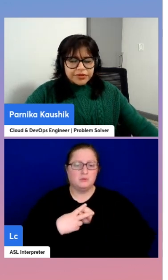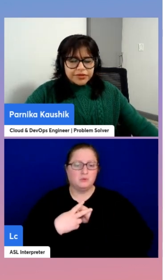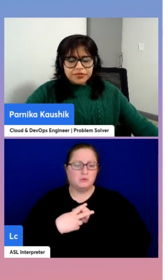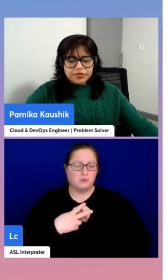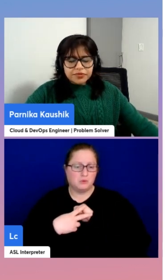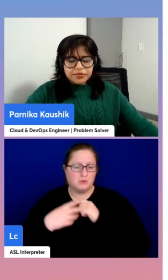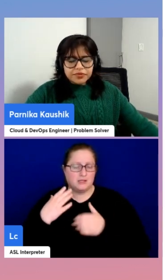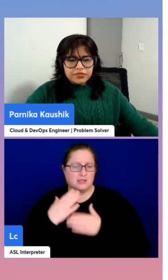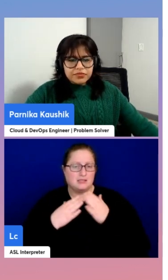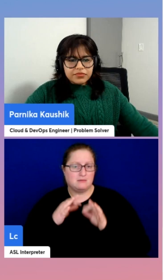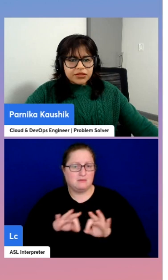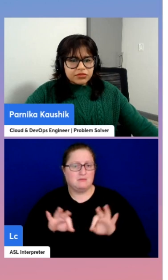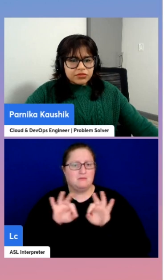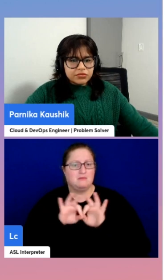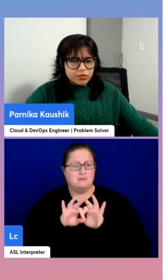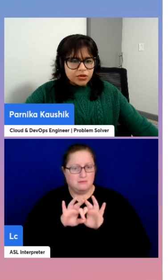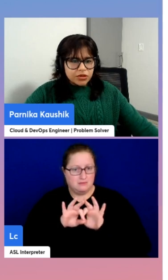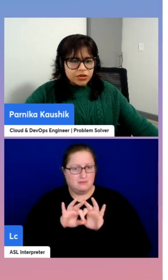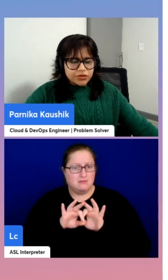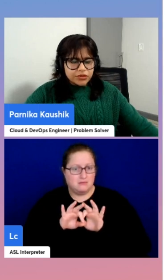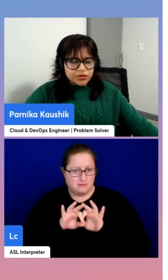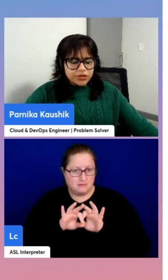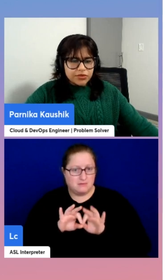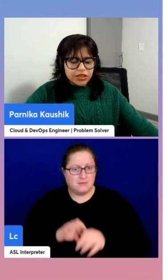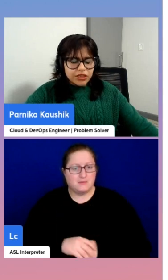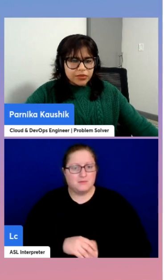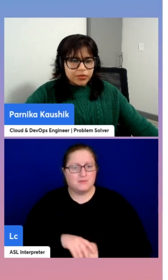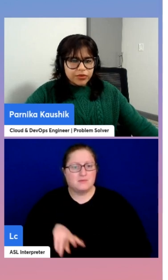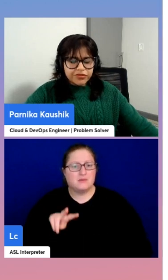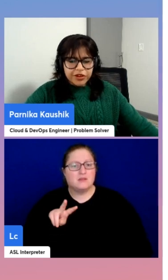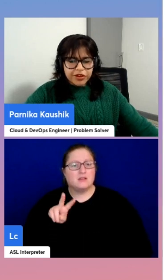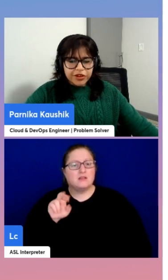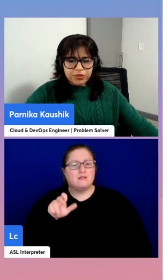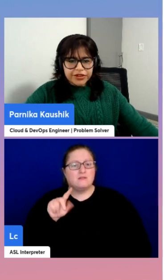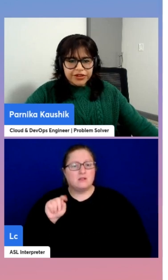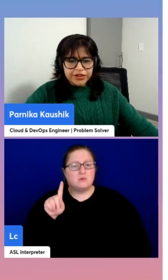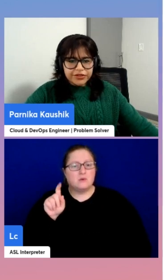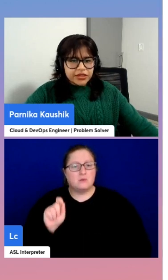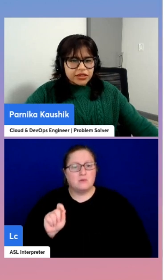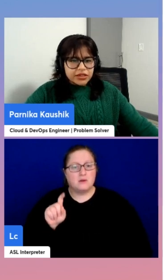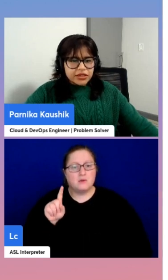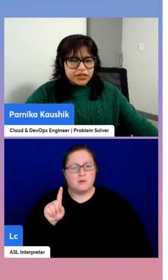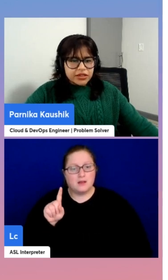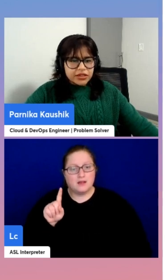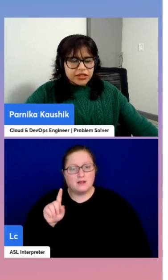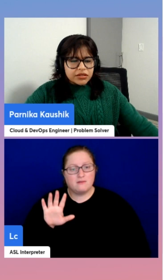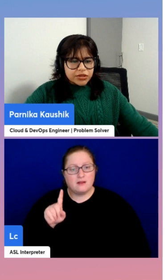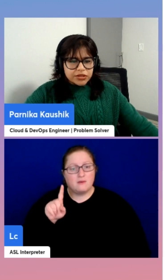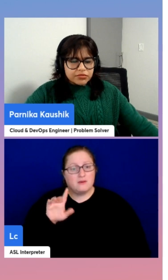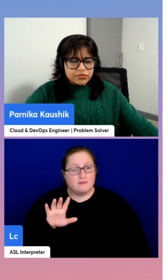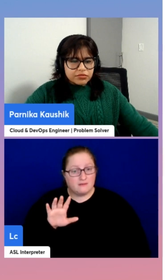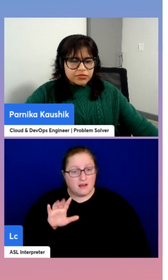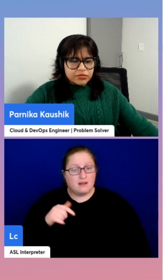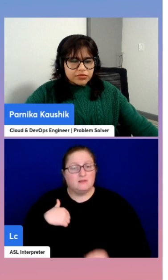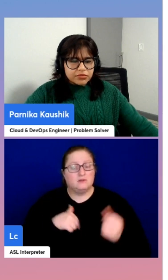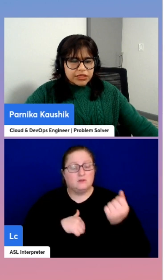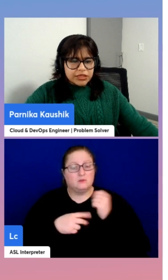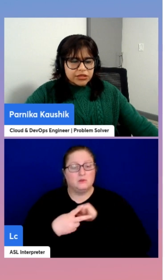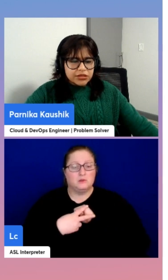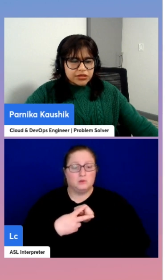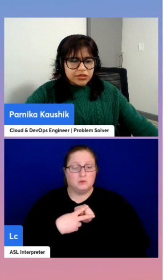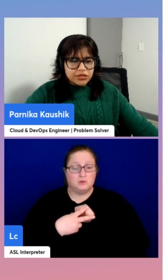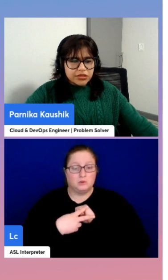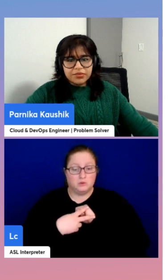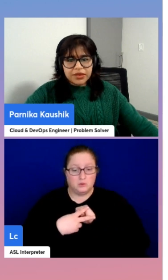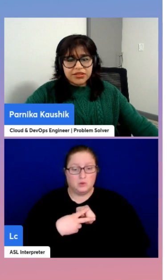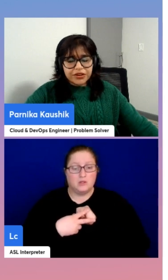KB. So the Vault version is 1.15.5. We've stored some, let's say, some